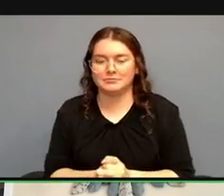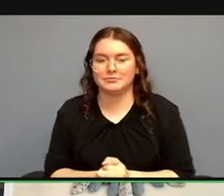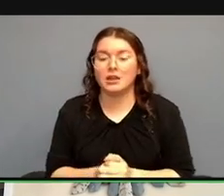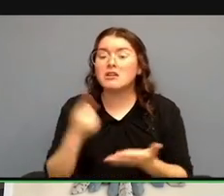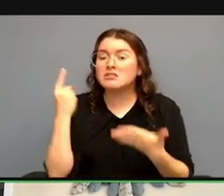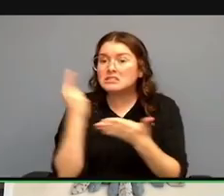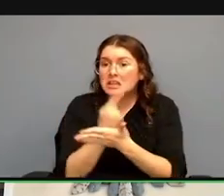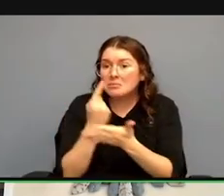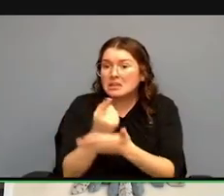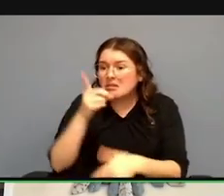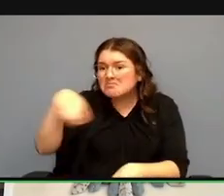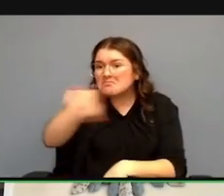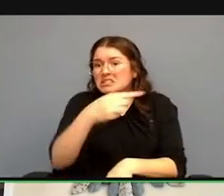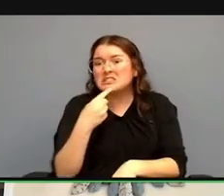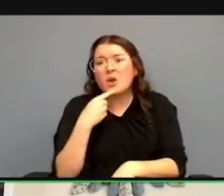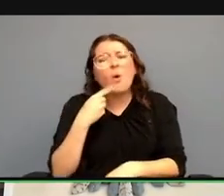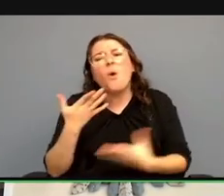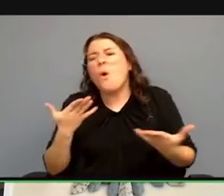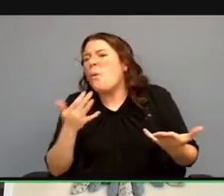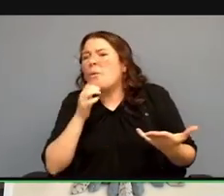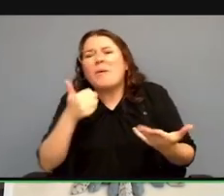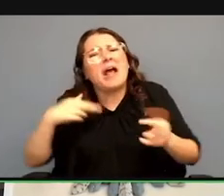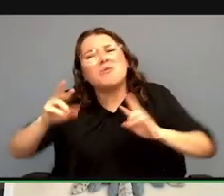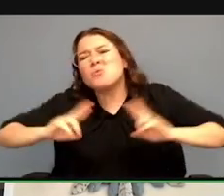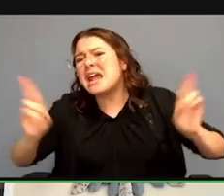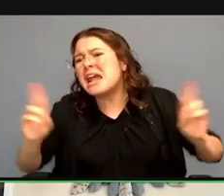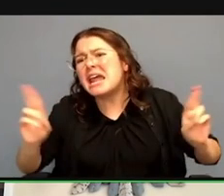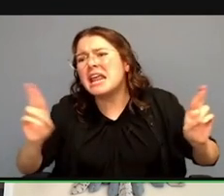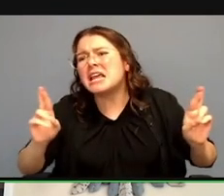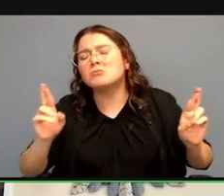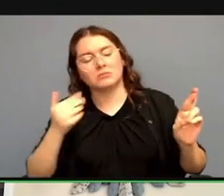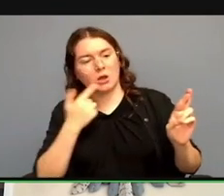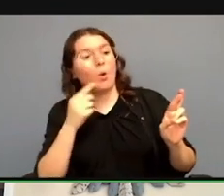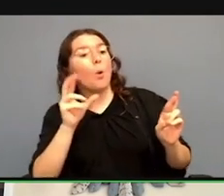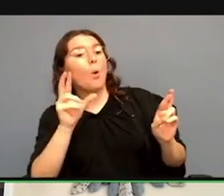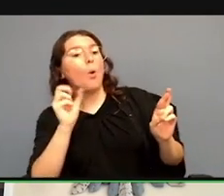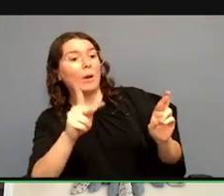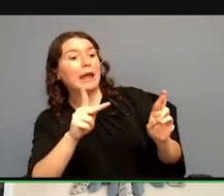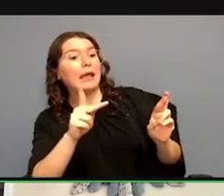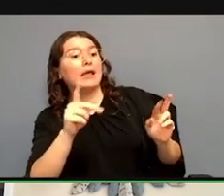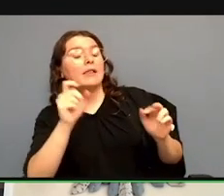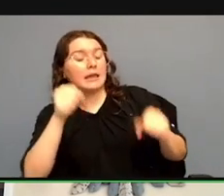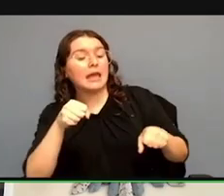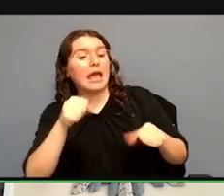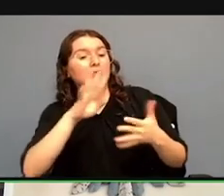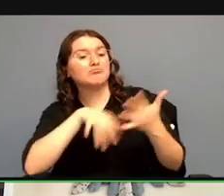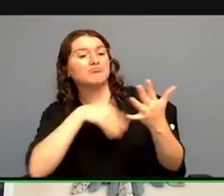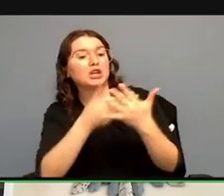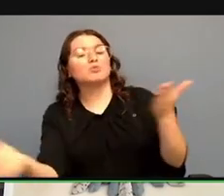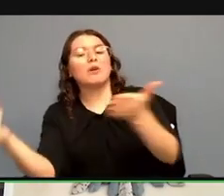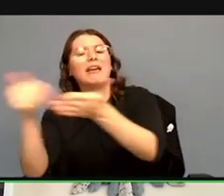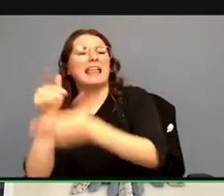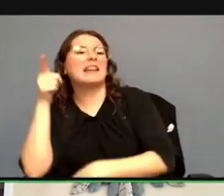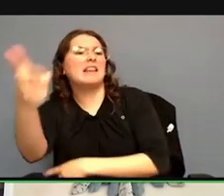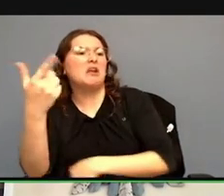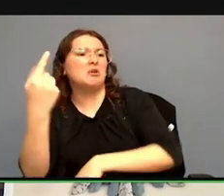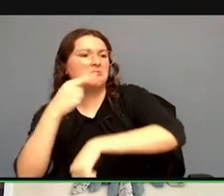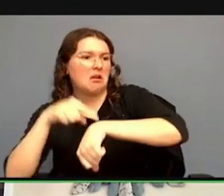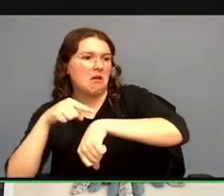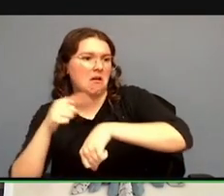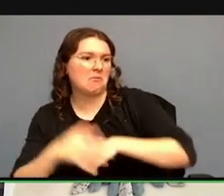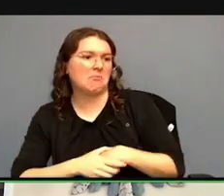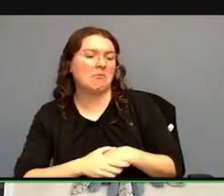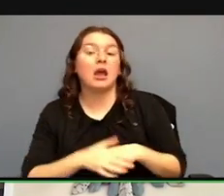say, oh, well, we're not going to have them ready. Then you say, okay, well, then we can reschedule the meeting. The